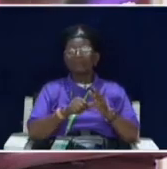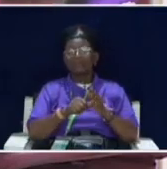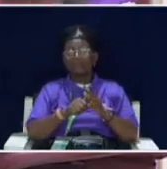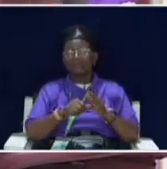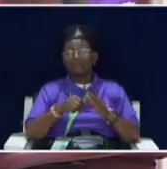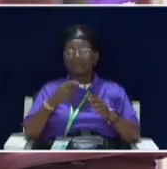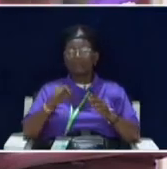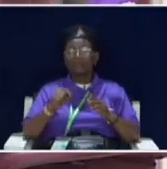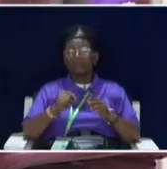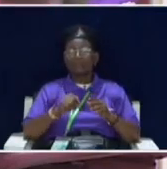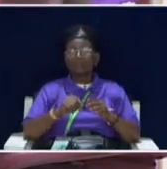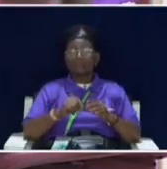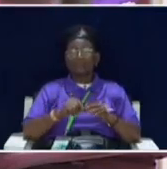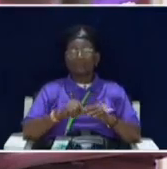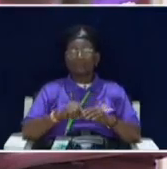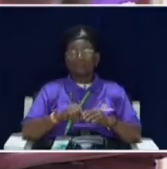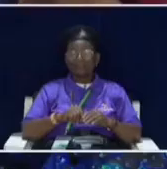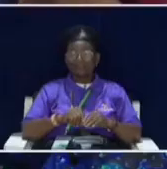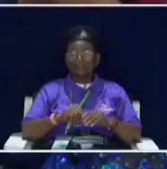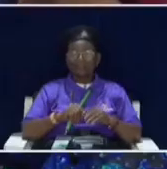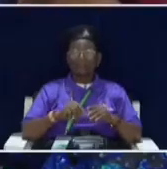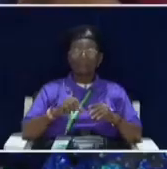the crowd was many. And so,